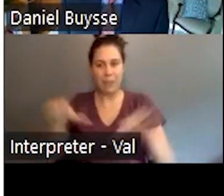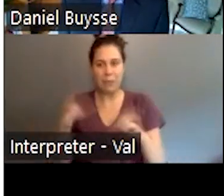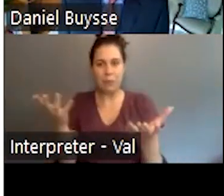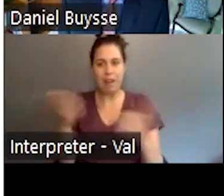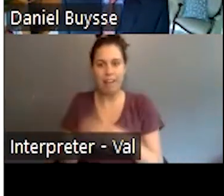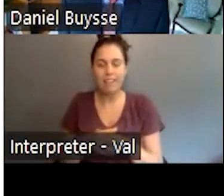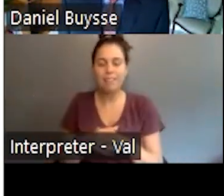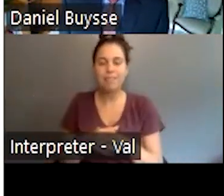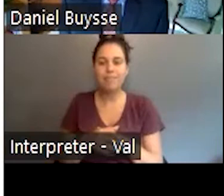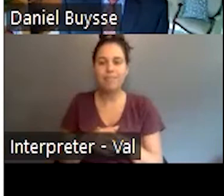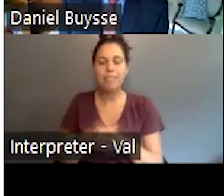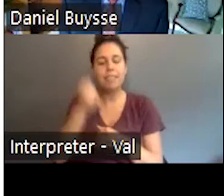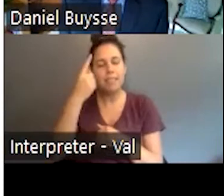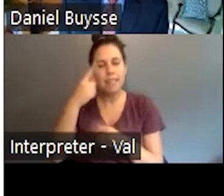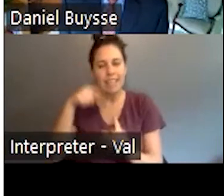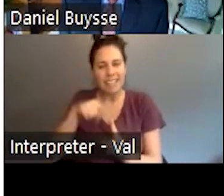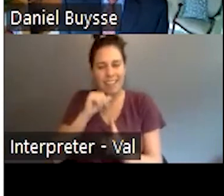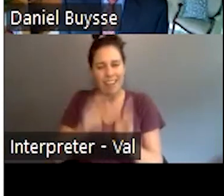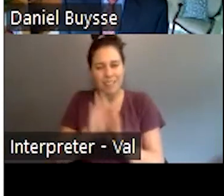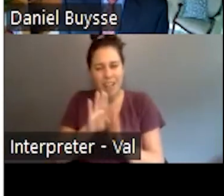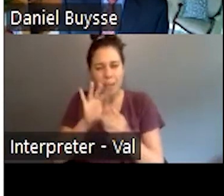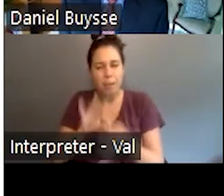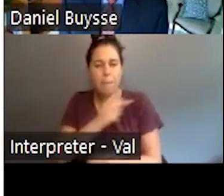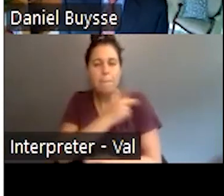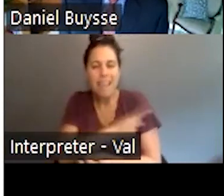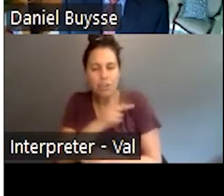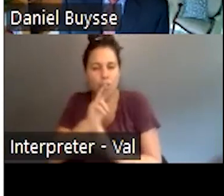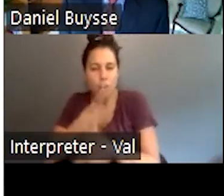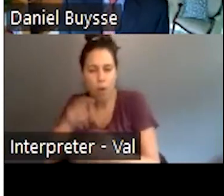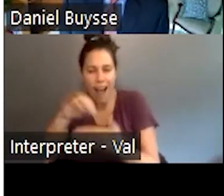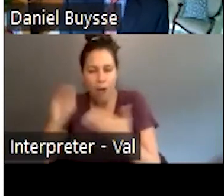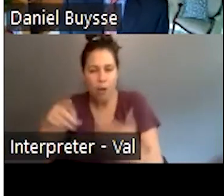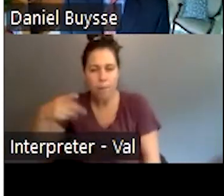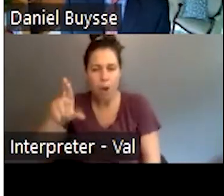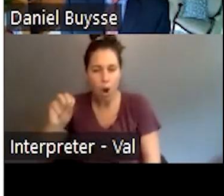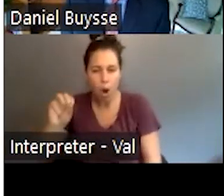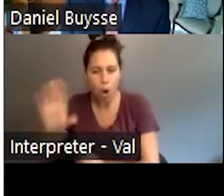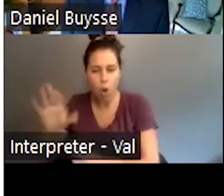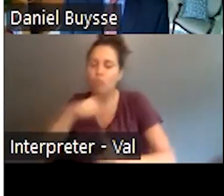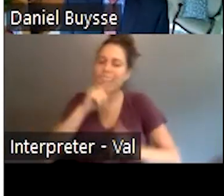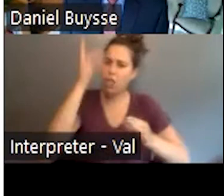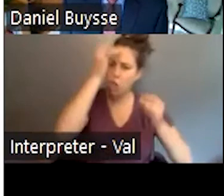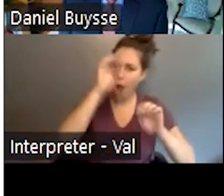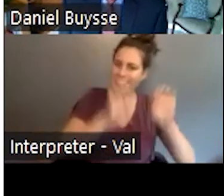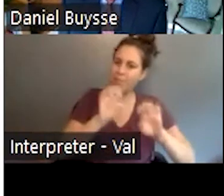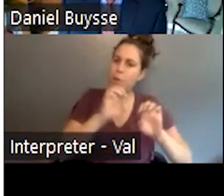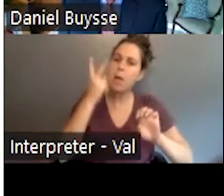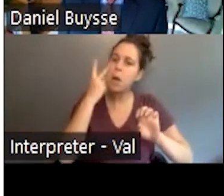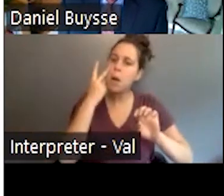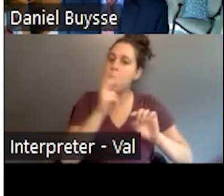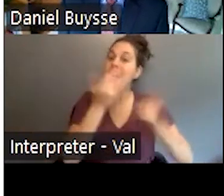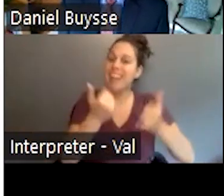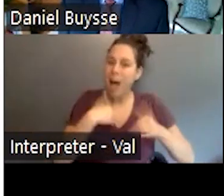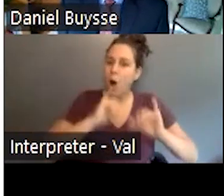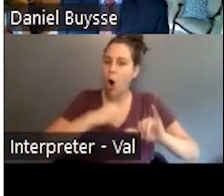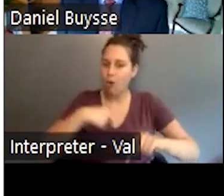Again, this wasn't really developed as a patient-reported outcome. It was just put out there kind of as a thought experiment. So we're now going back and retracing our steps.